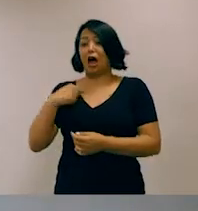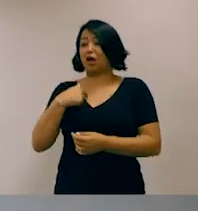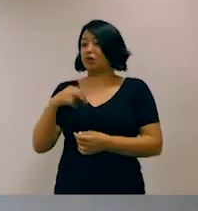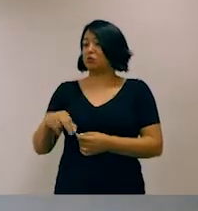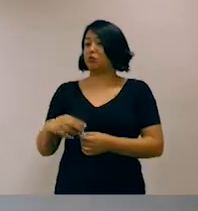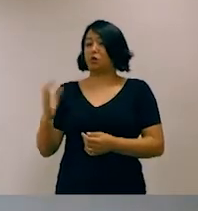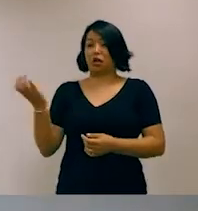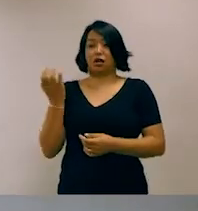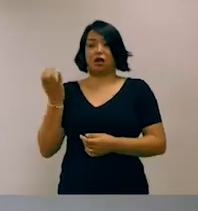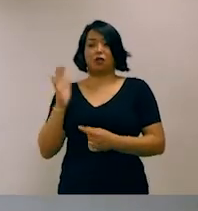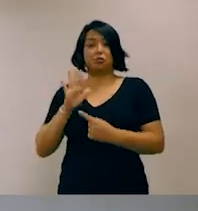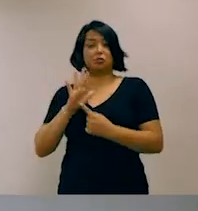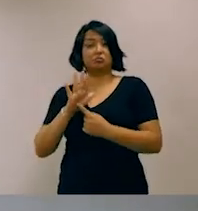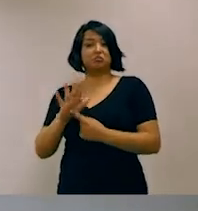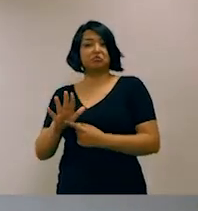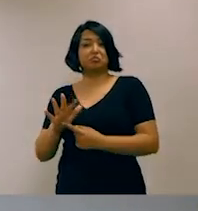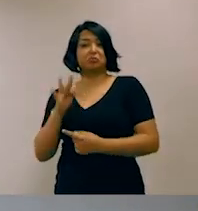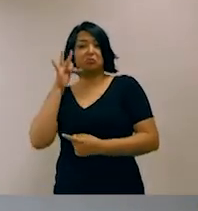predict